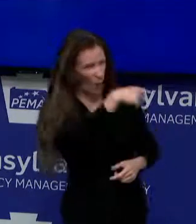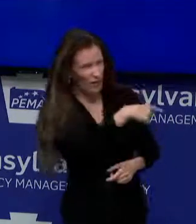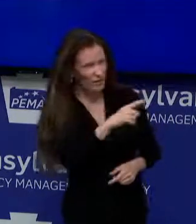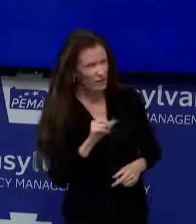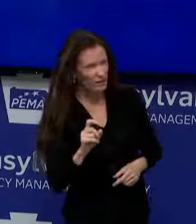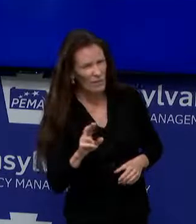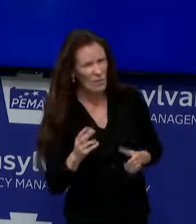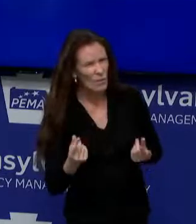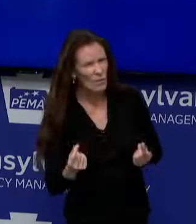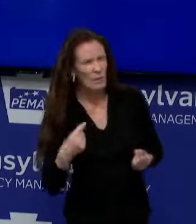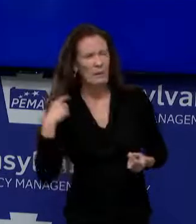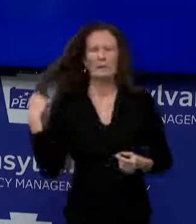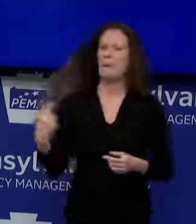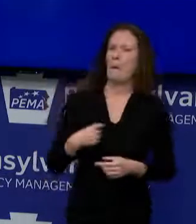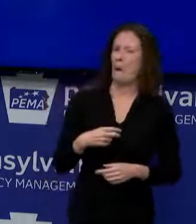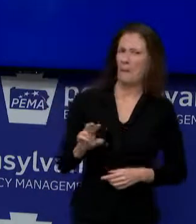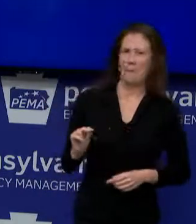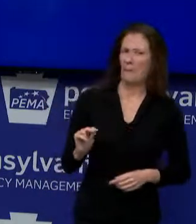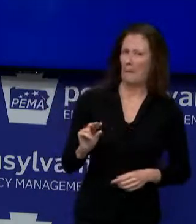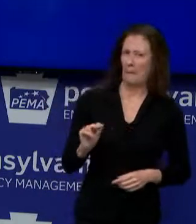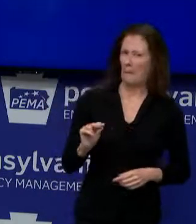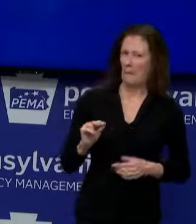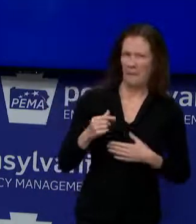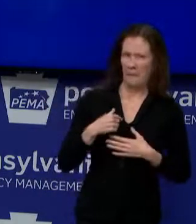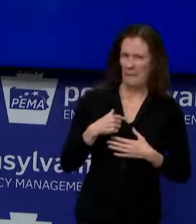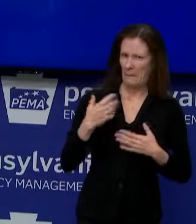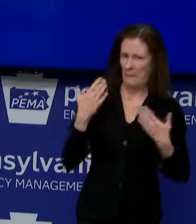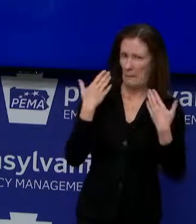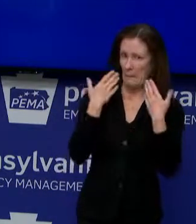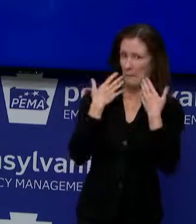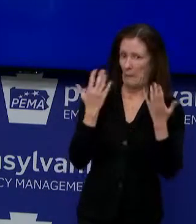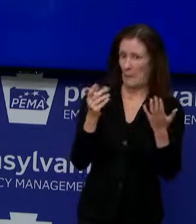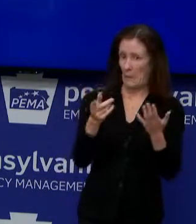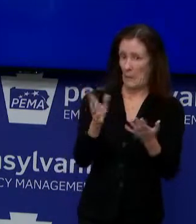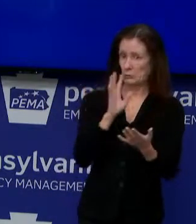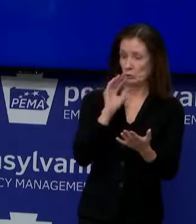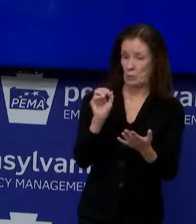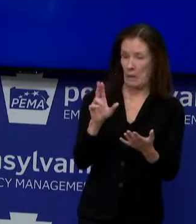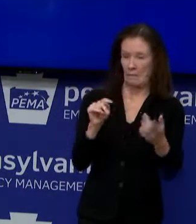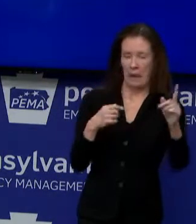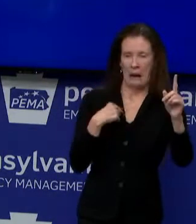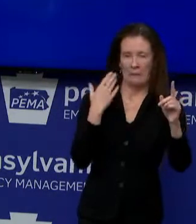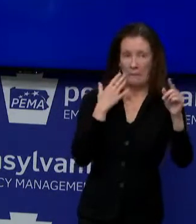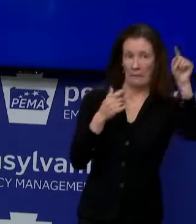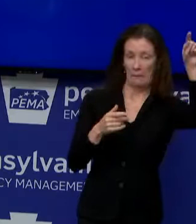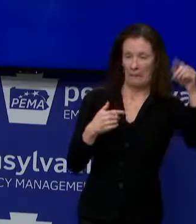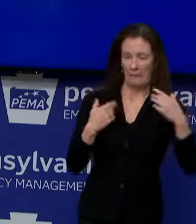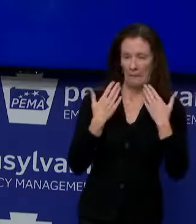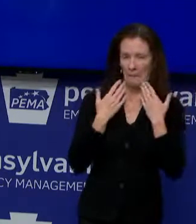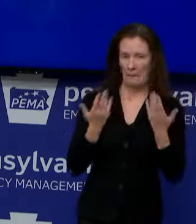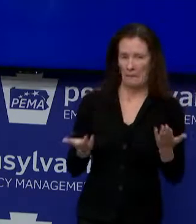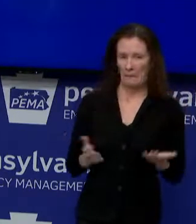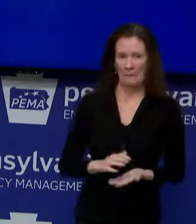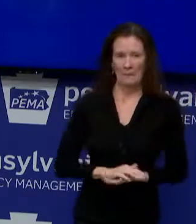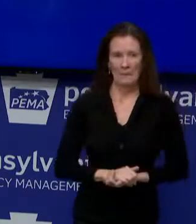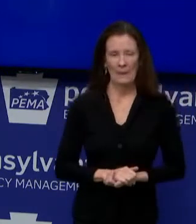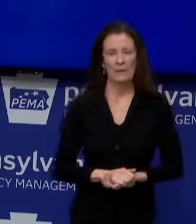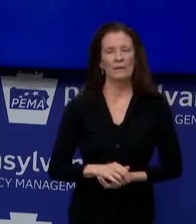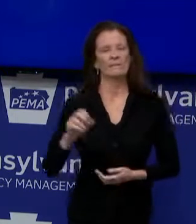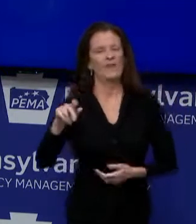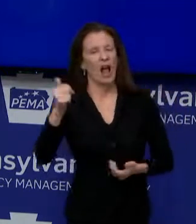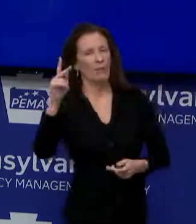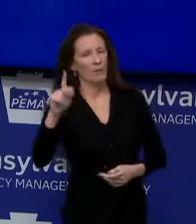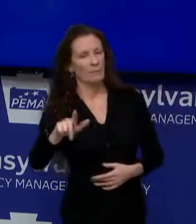see? No, I don't know what they're talking about. Okay. Thank you. Our next question is from